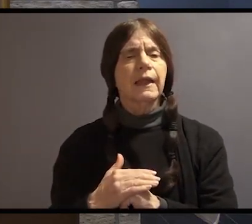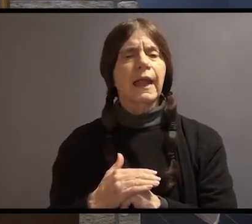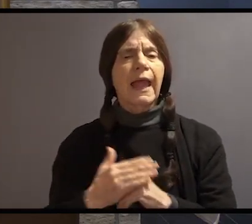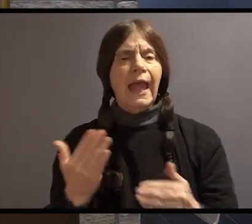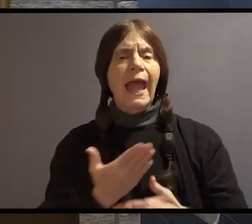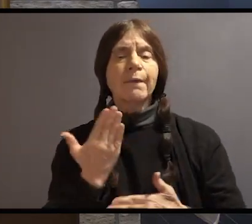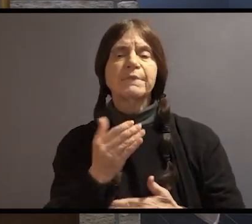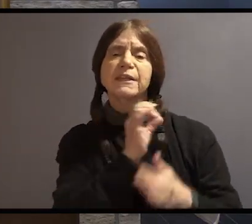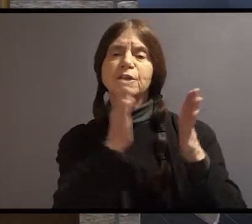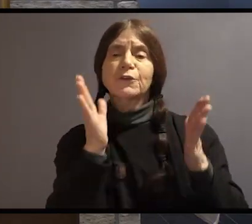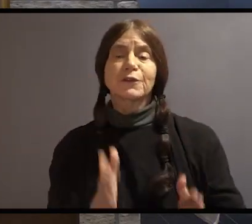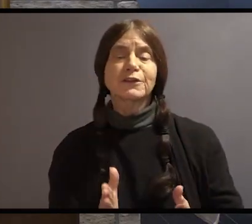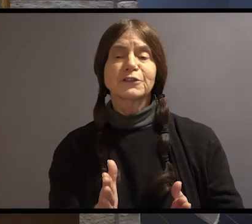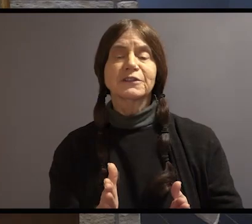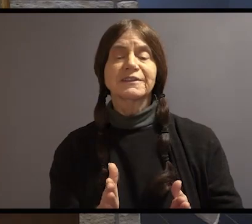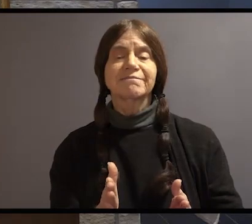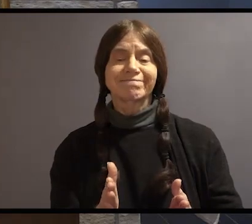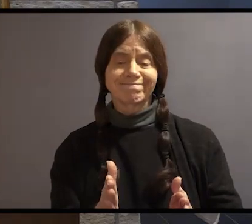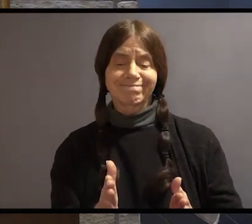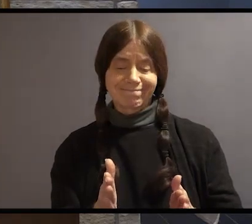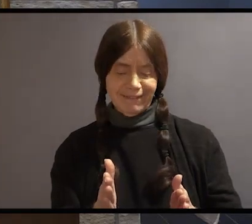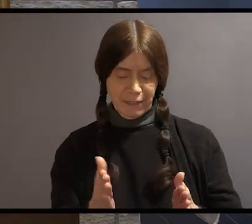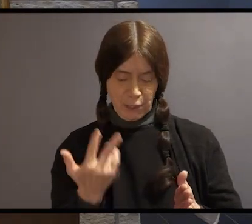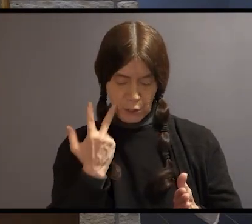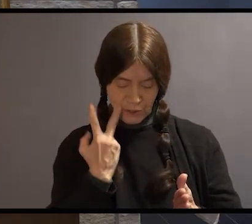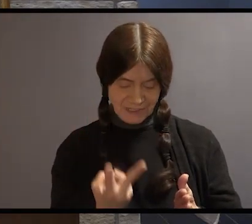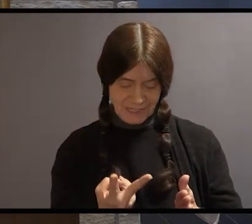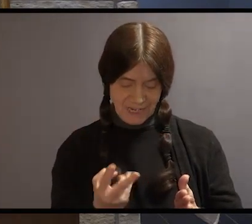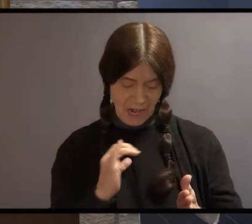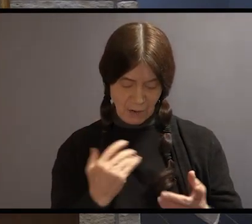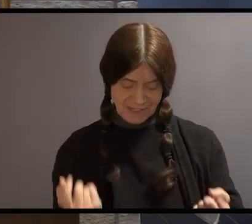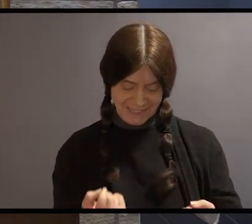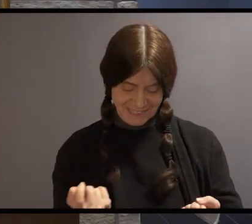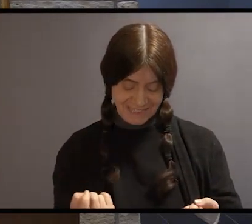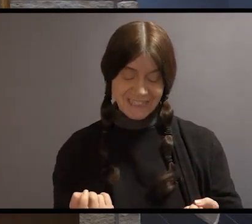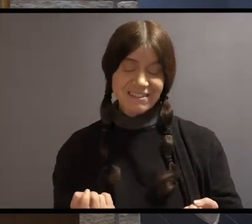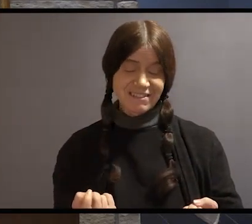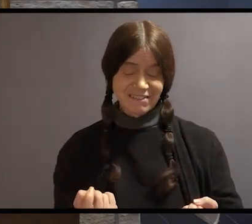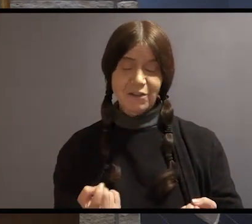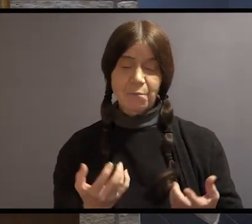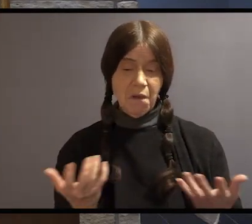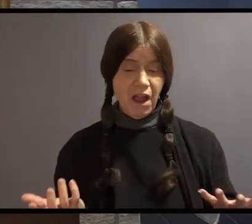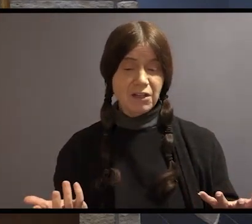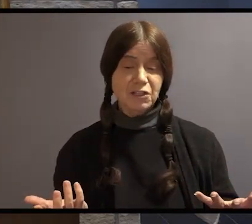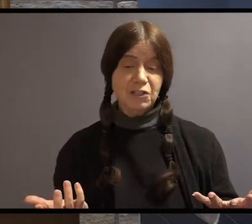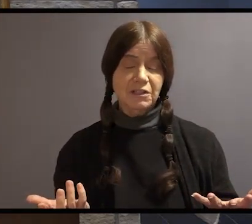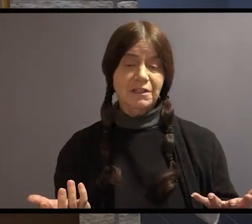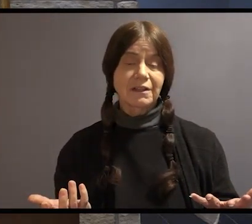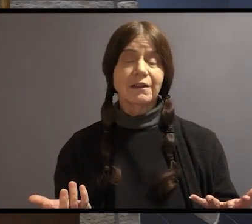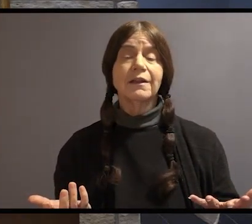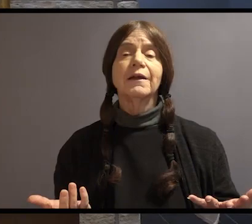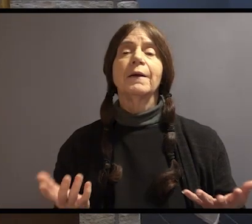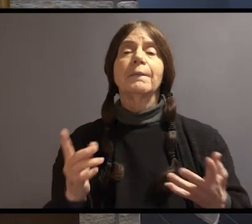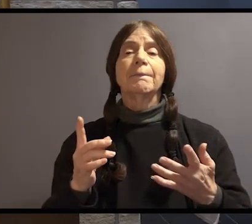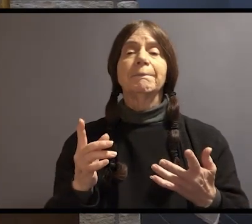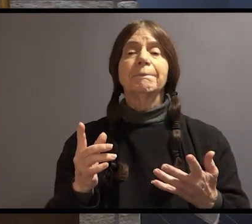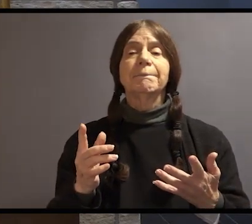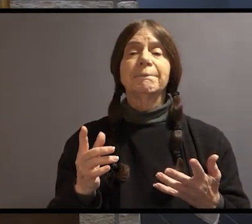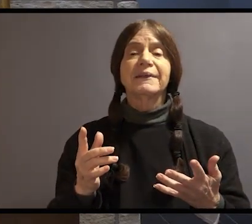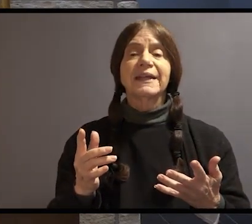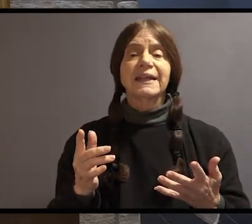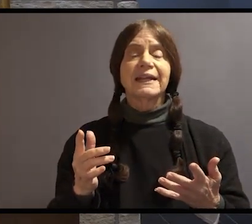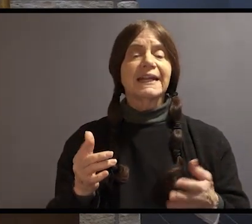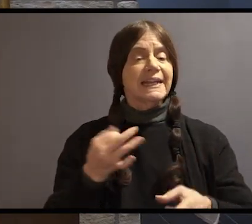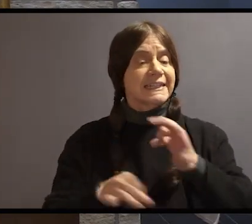happy the Christian is when we see our sin, how deep and great it is, and we hear the wonderful words of absolution that we are